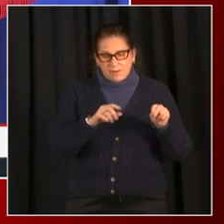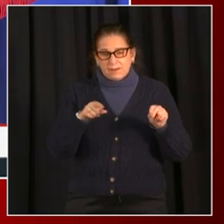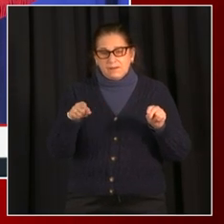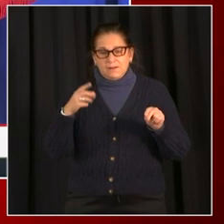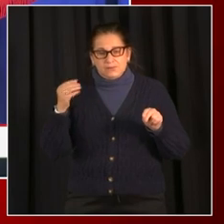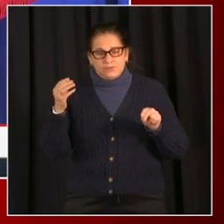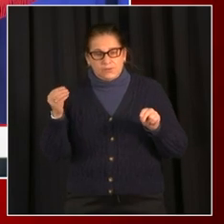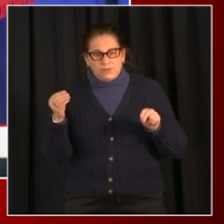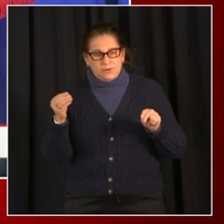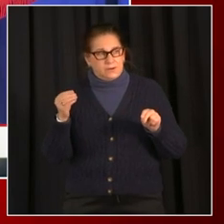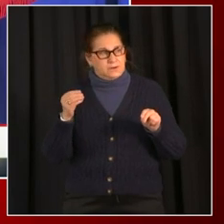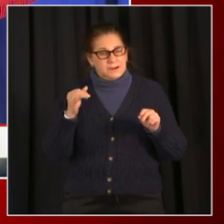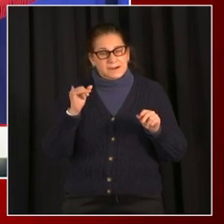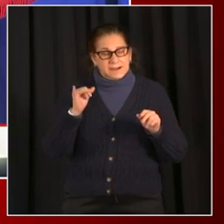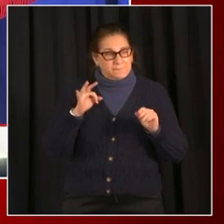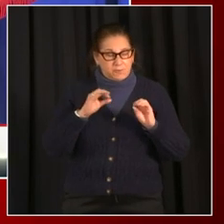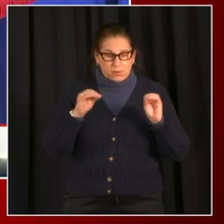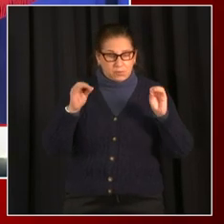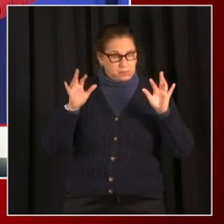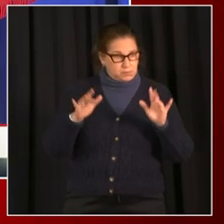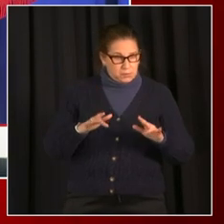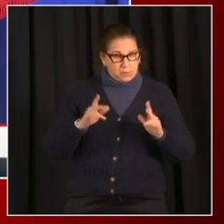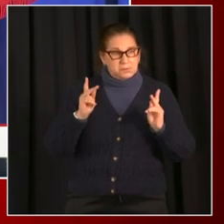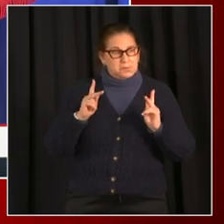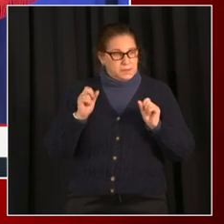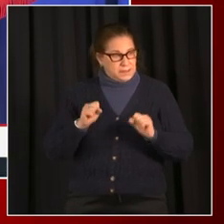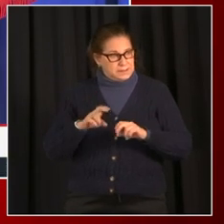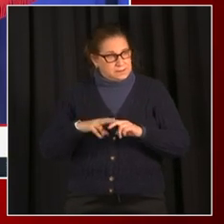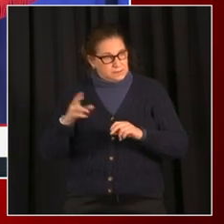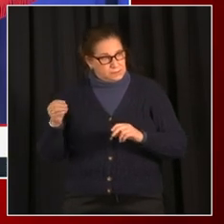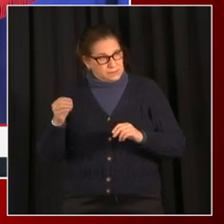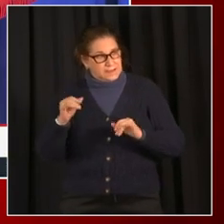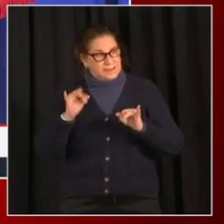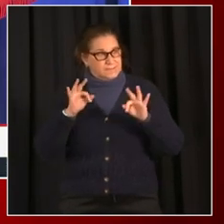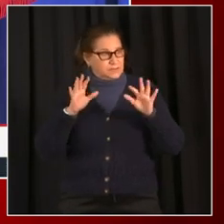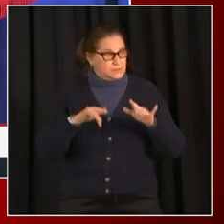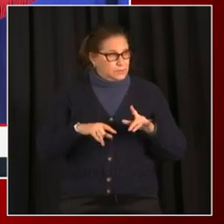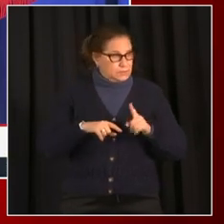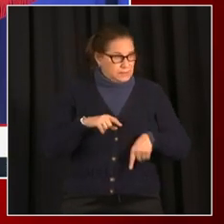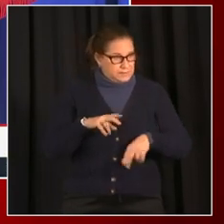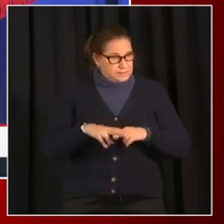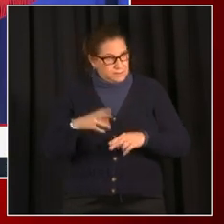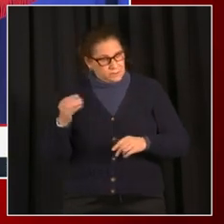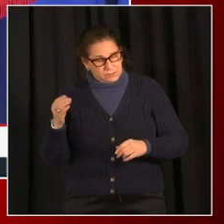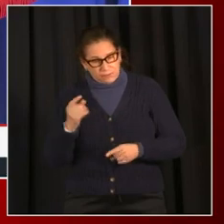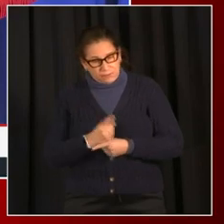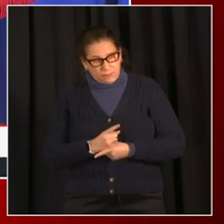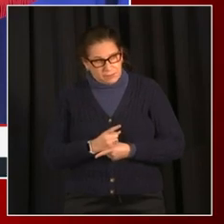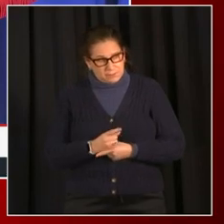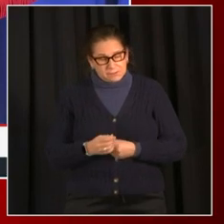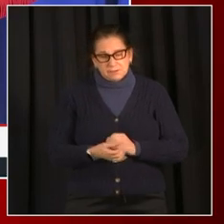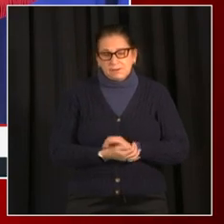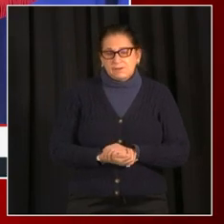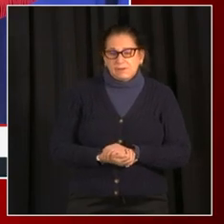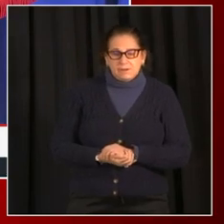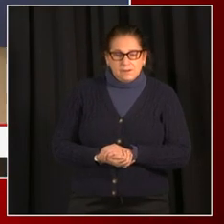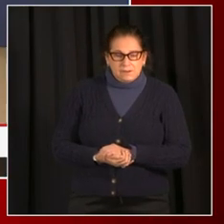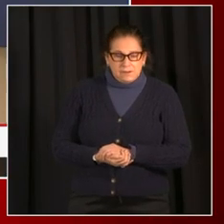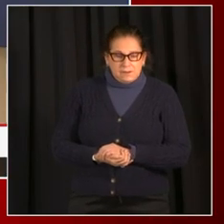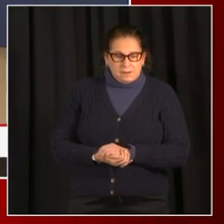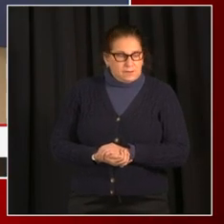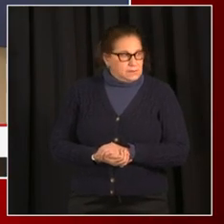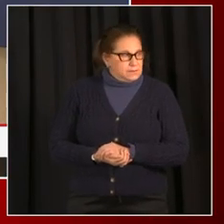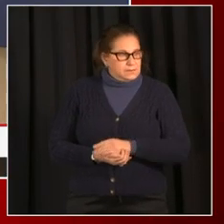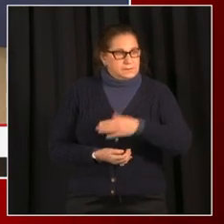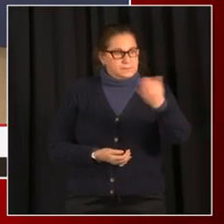snow emergency, no outdoor dining during snow emergencies? Want to Sure. talk about that? So over the course of